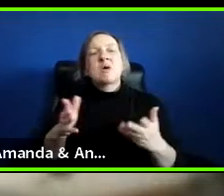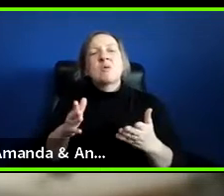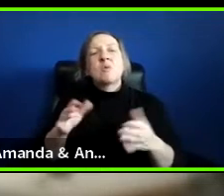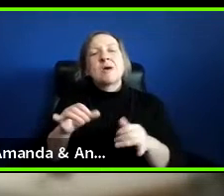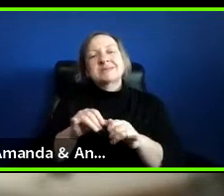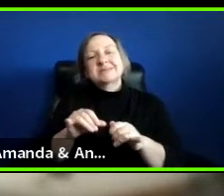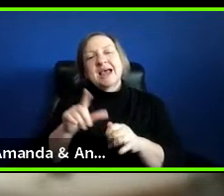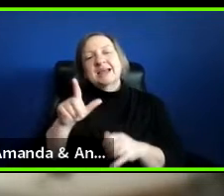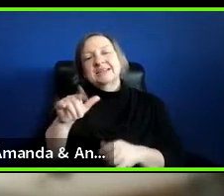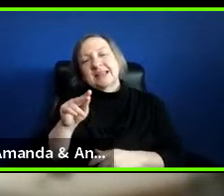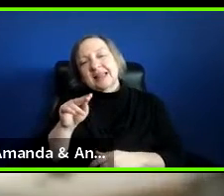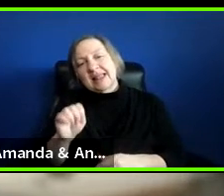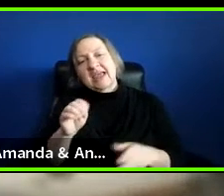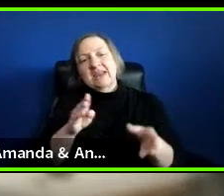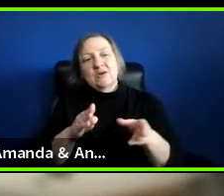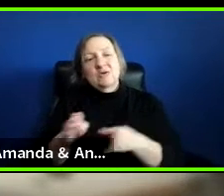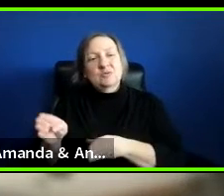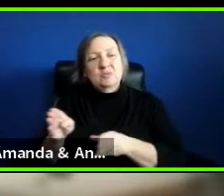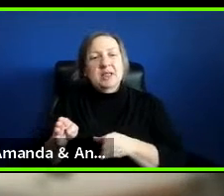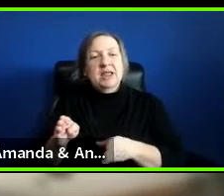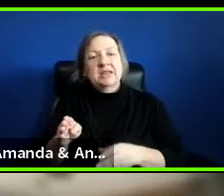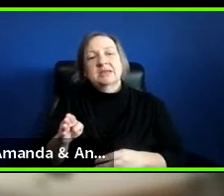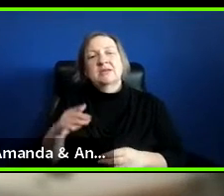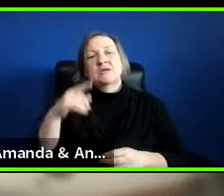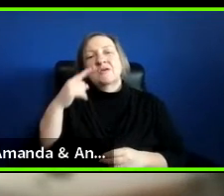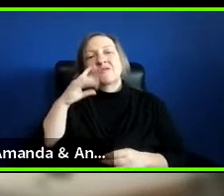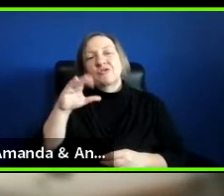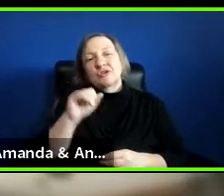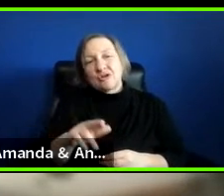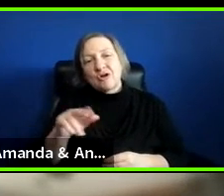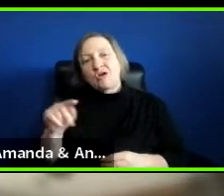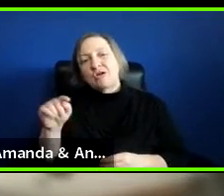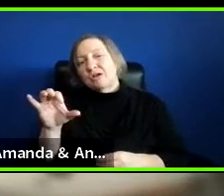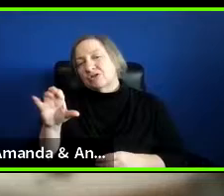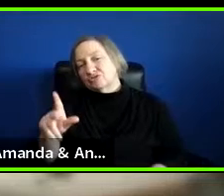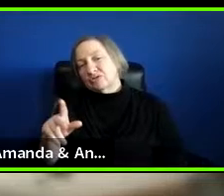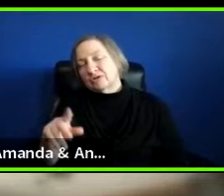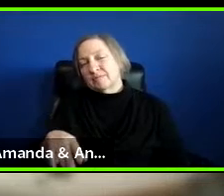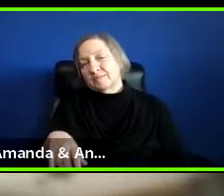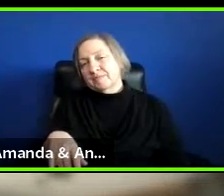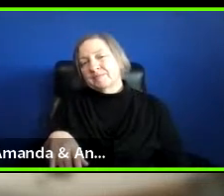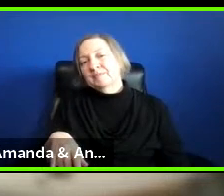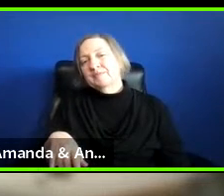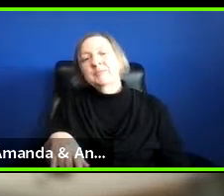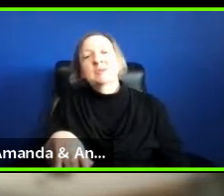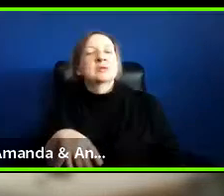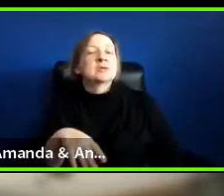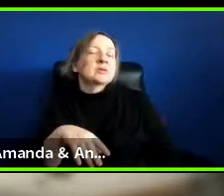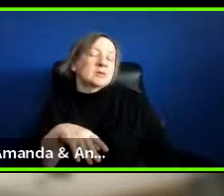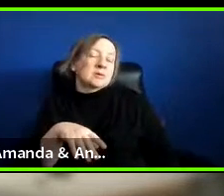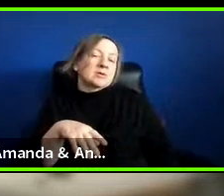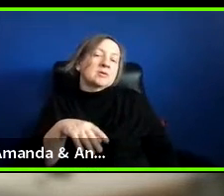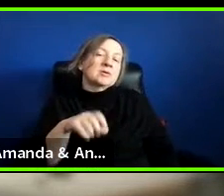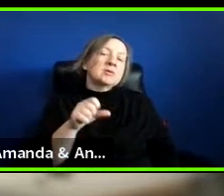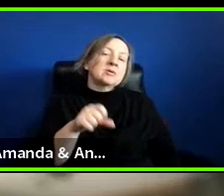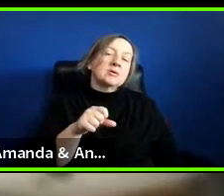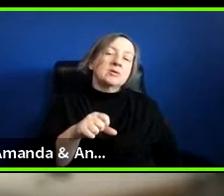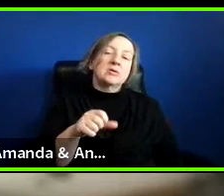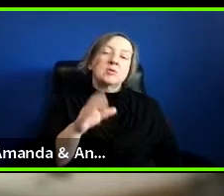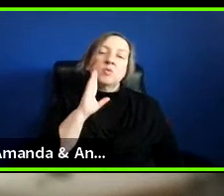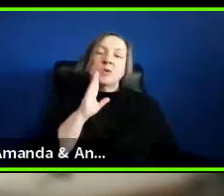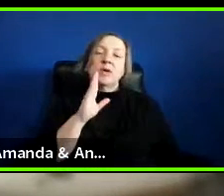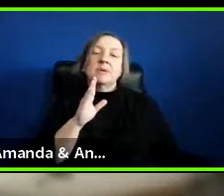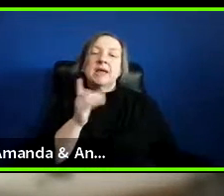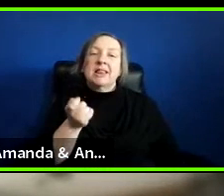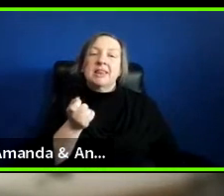lanes are you planning for cars and trucks? So yes, for your first one, yeah, there's going to be a